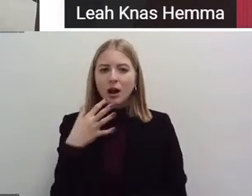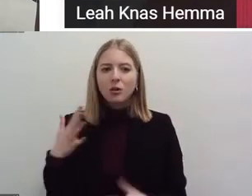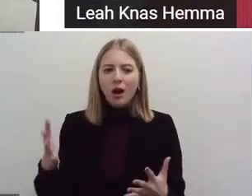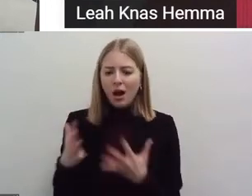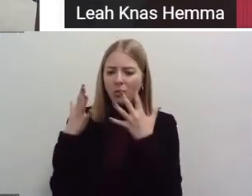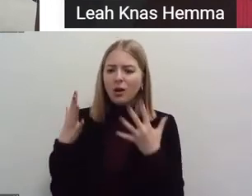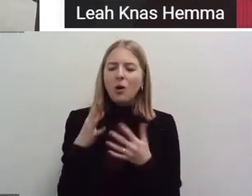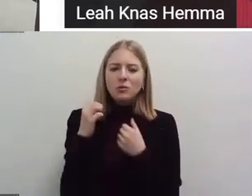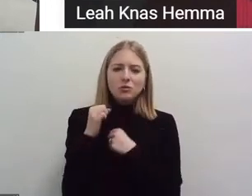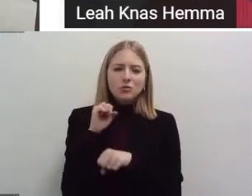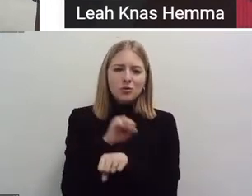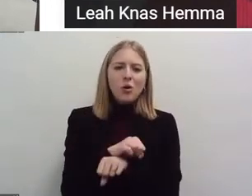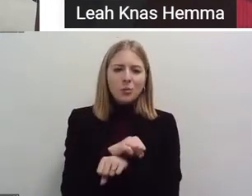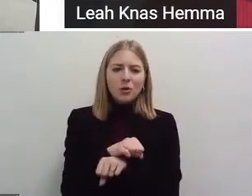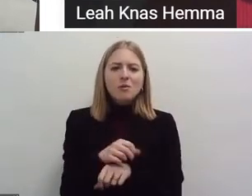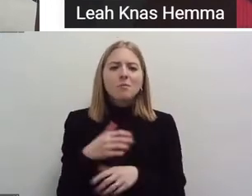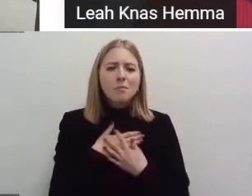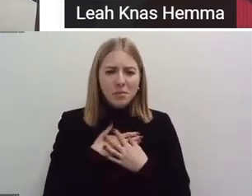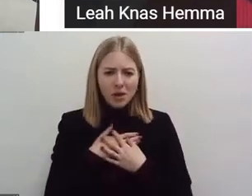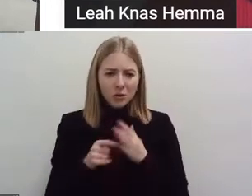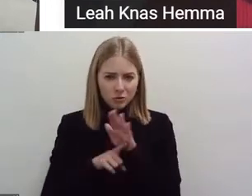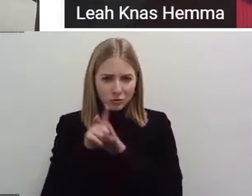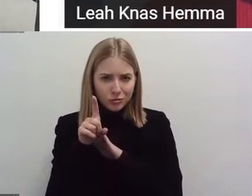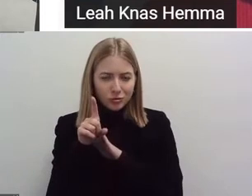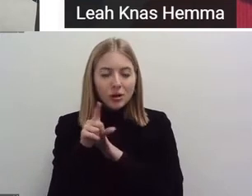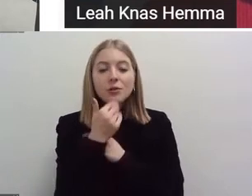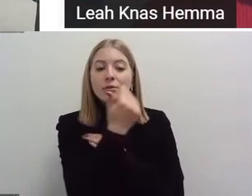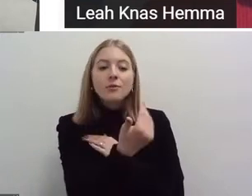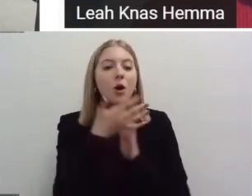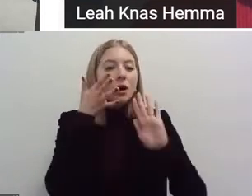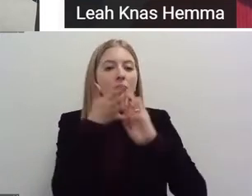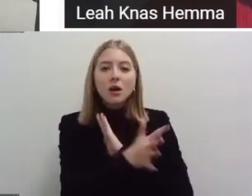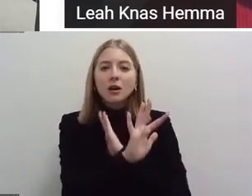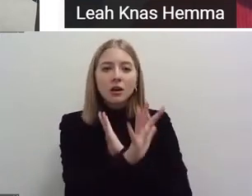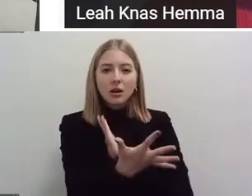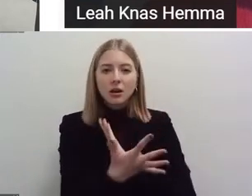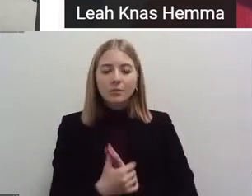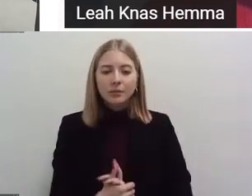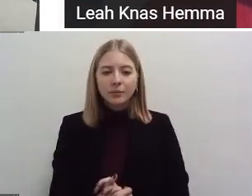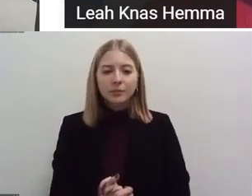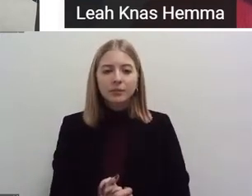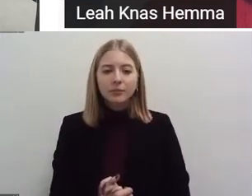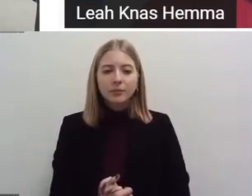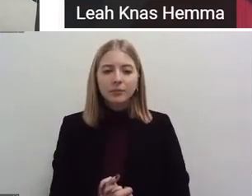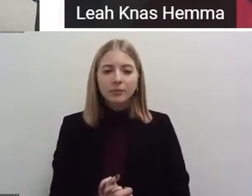To me, it means that I am more than my